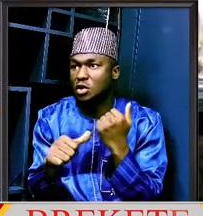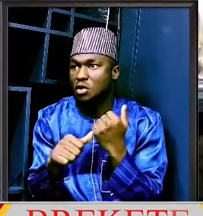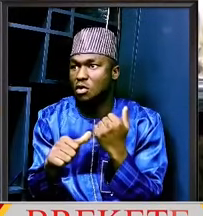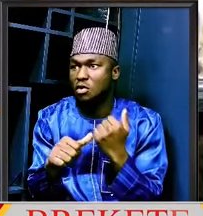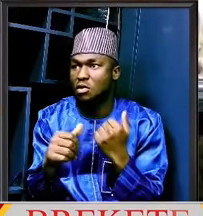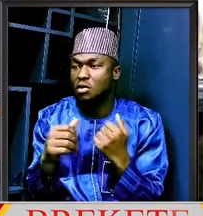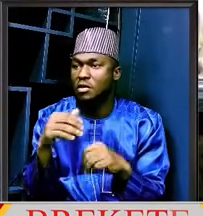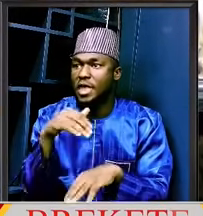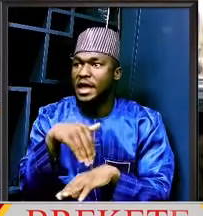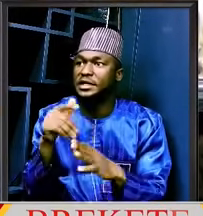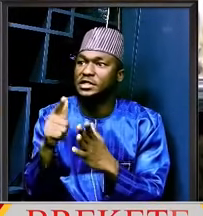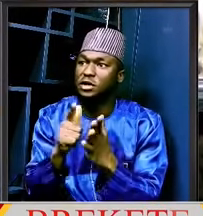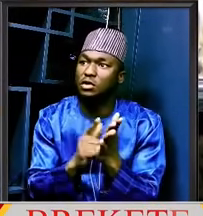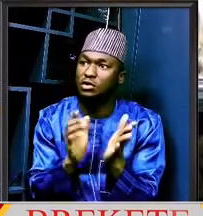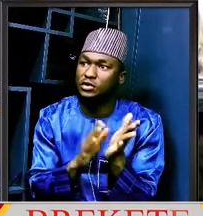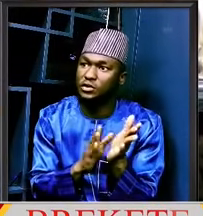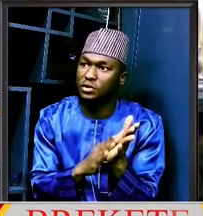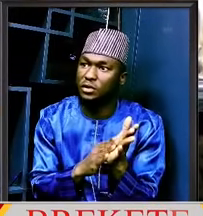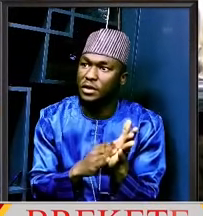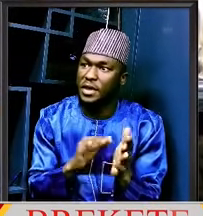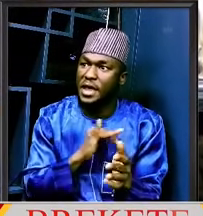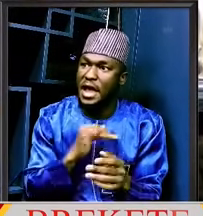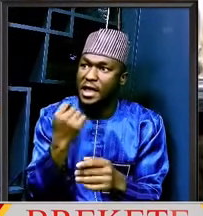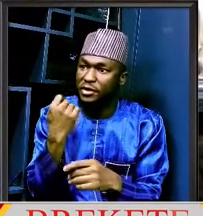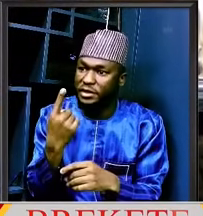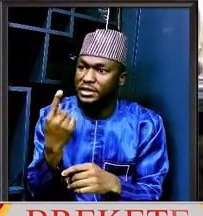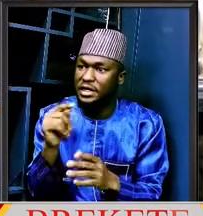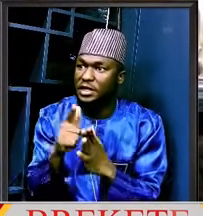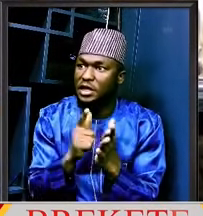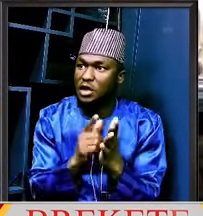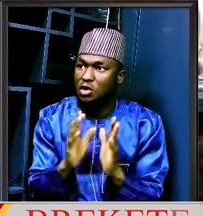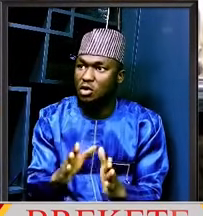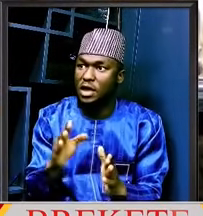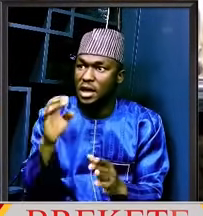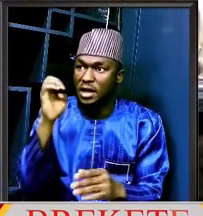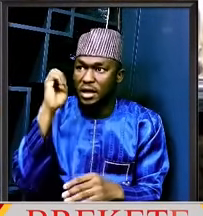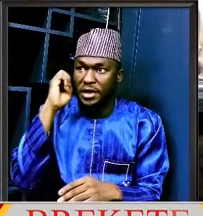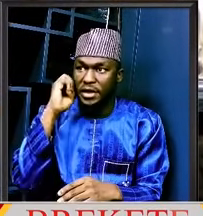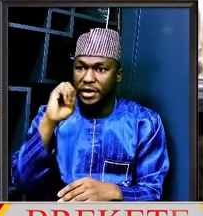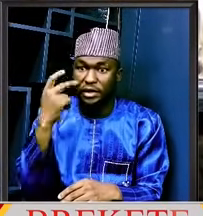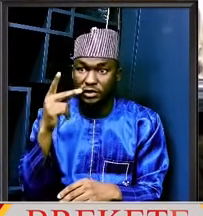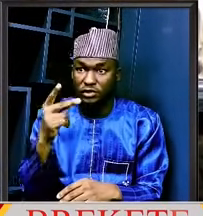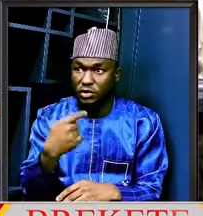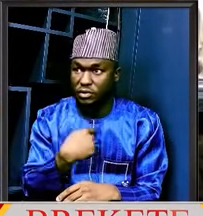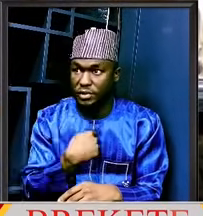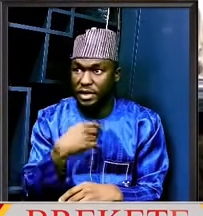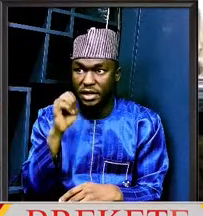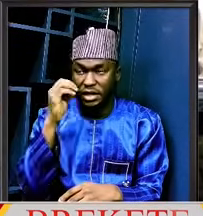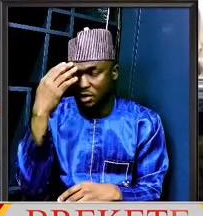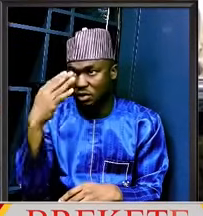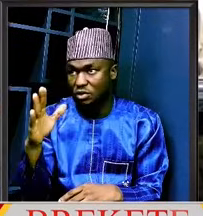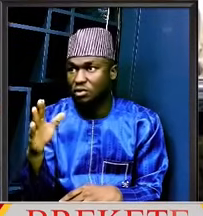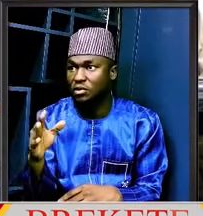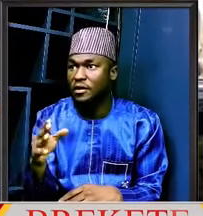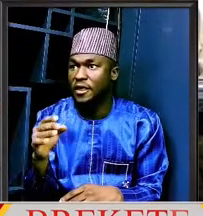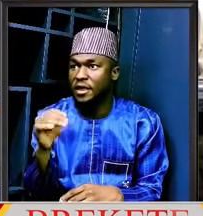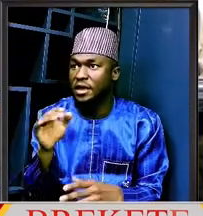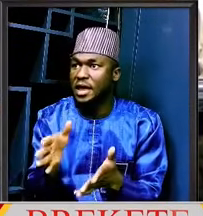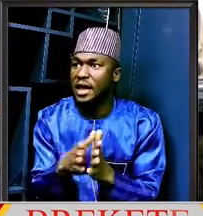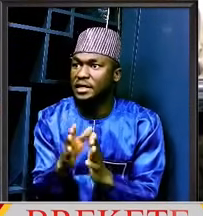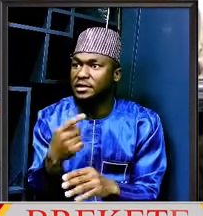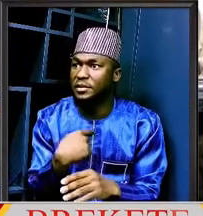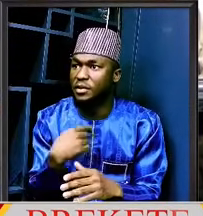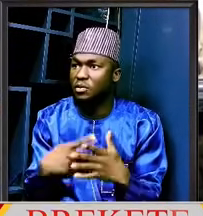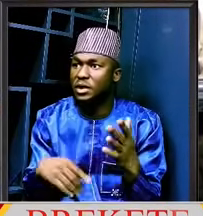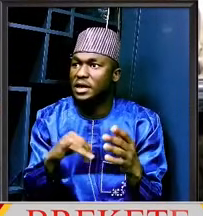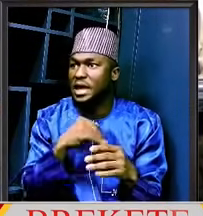school. So I recognized their lawyer. So he saw me, he didn't know that I was the complainant. So he saw me, he said,